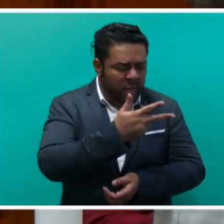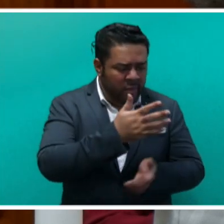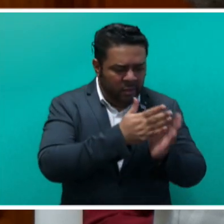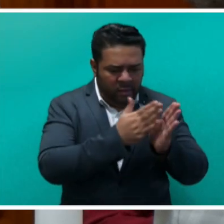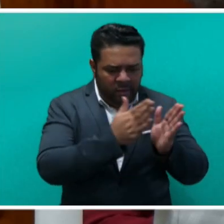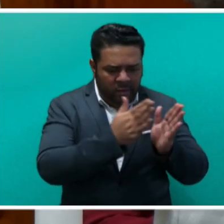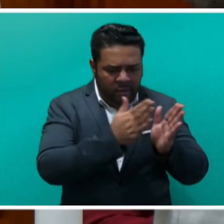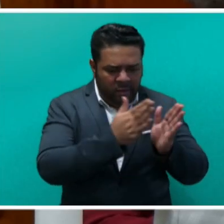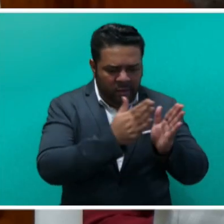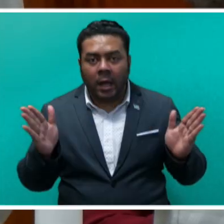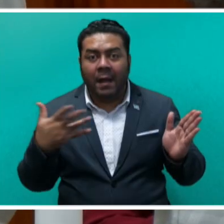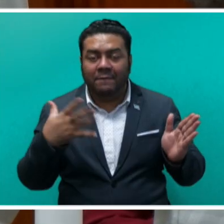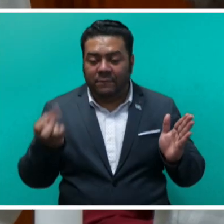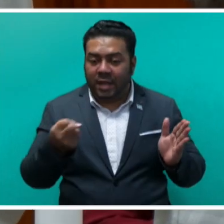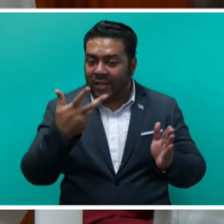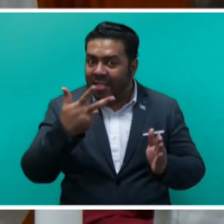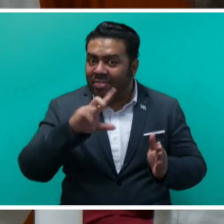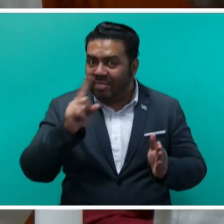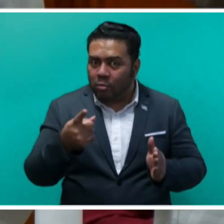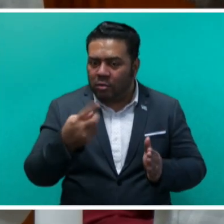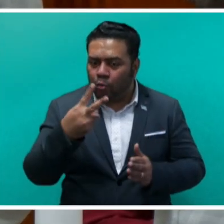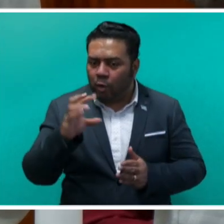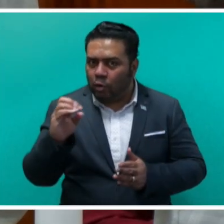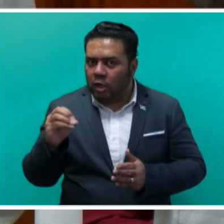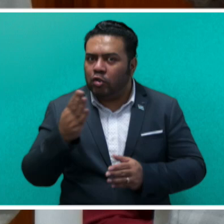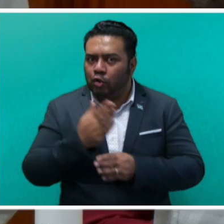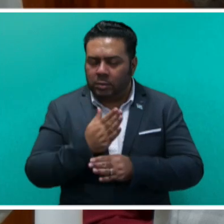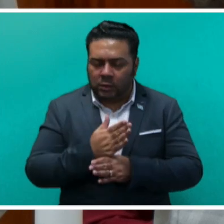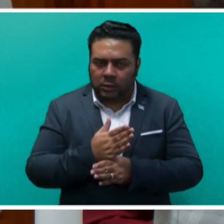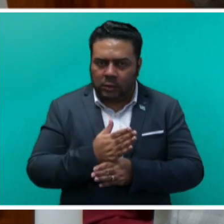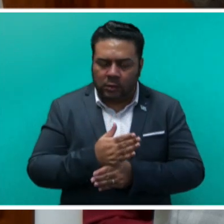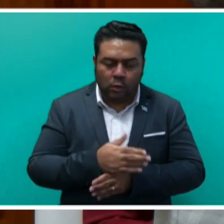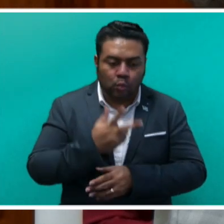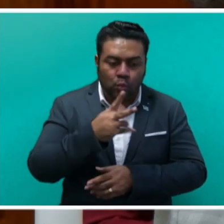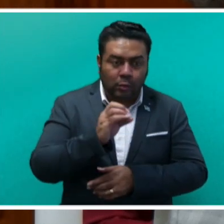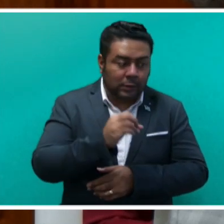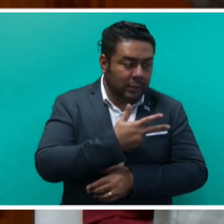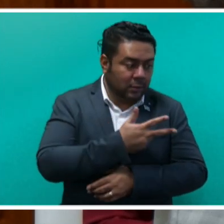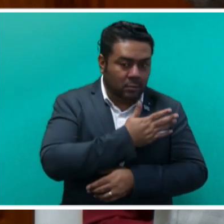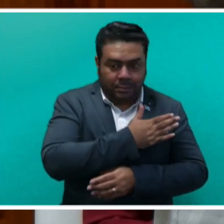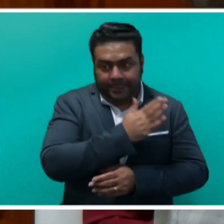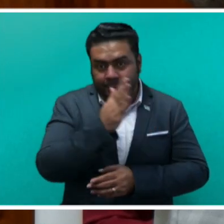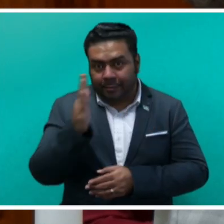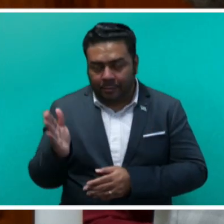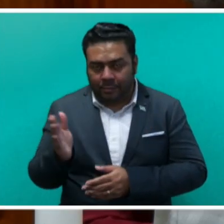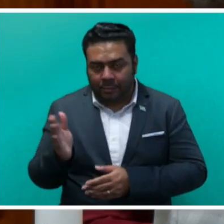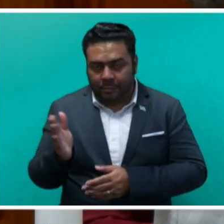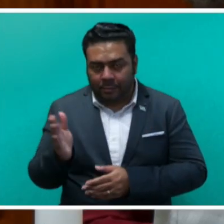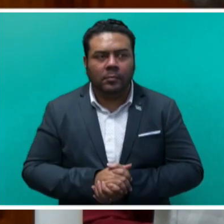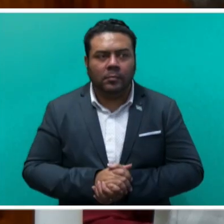created up to 8,200 jobs since 2008, sir, and contributing to